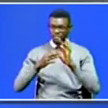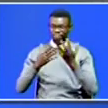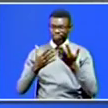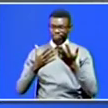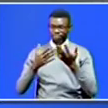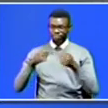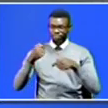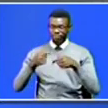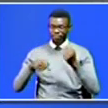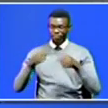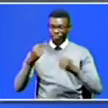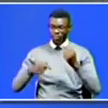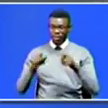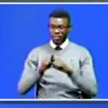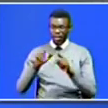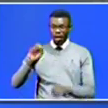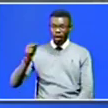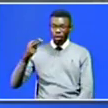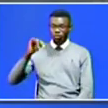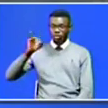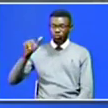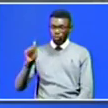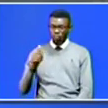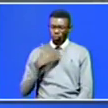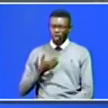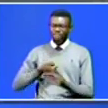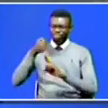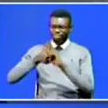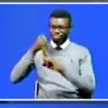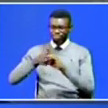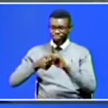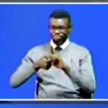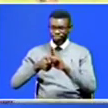And as Jeff Mogiri reports, Shujaa will leave nothing to chance.